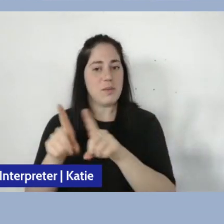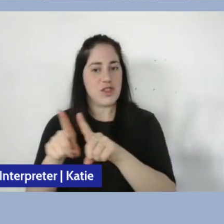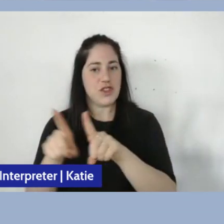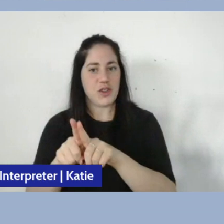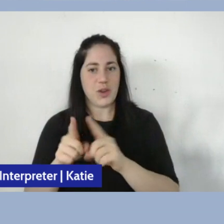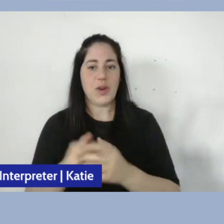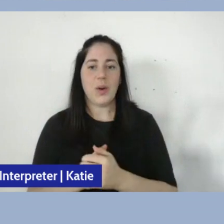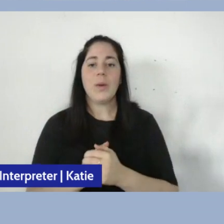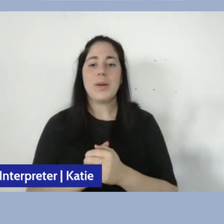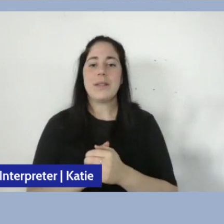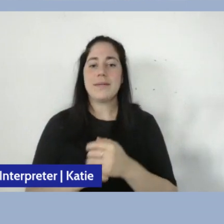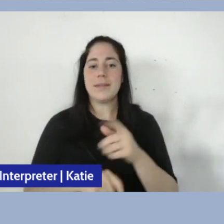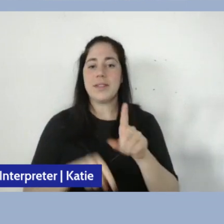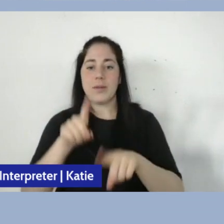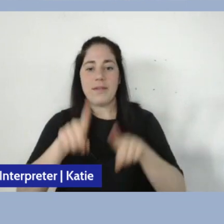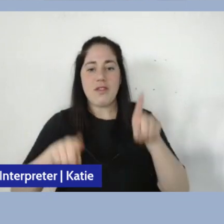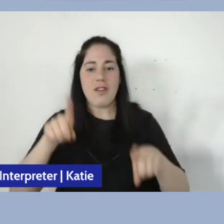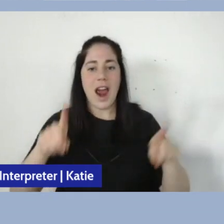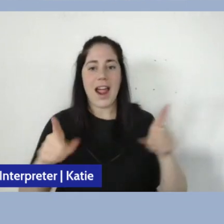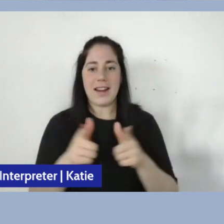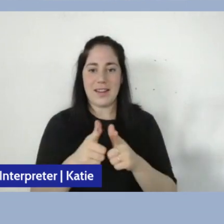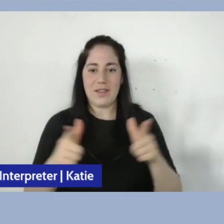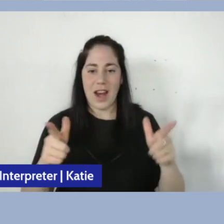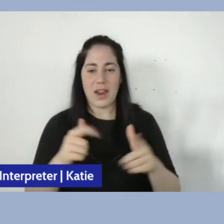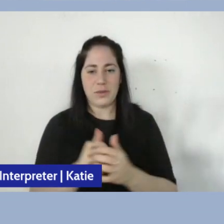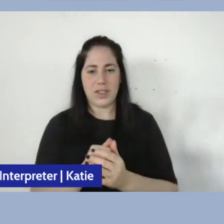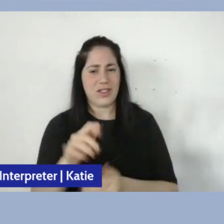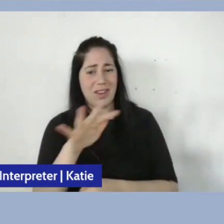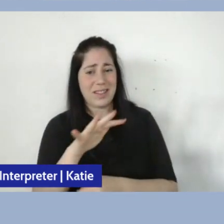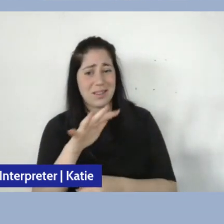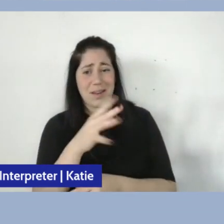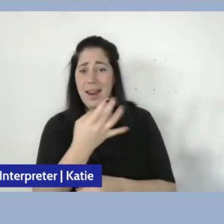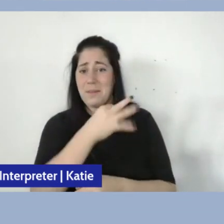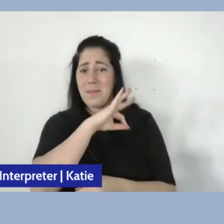of languages. And so we've estimated that that's benefited about